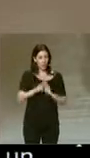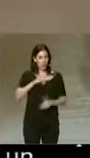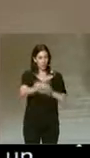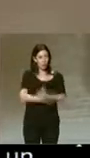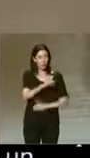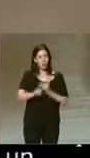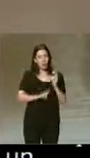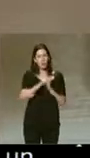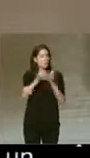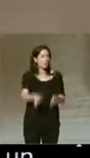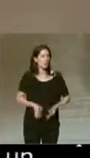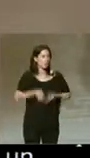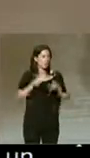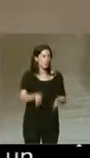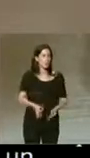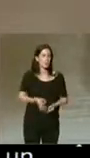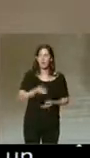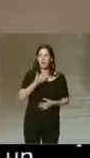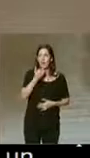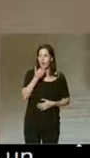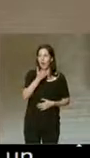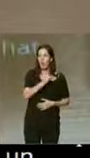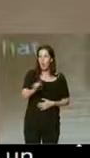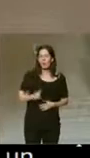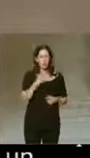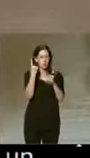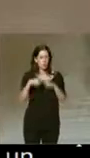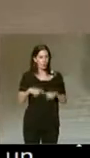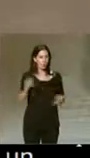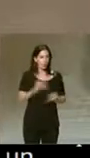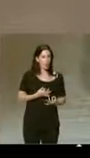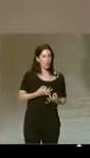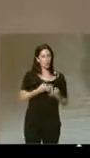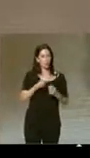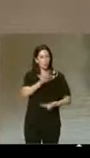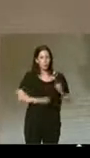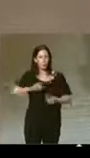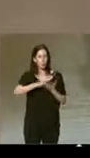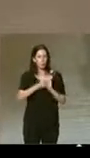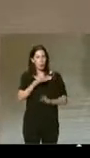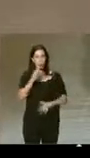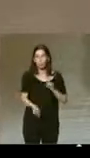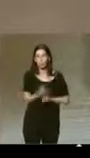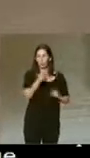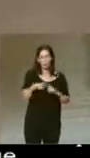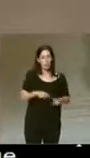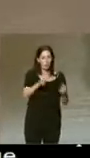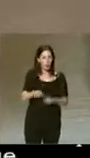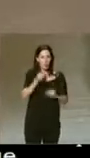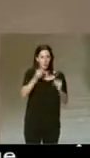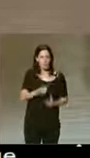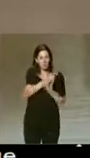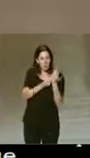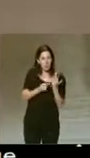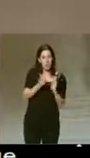continuously evolves, challenges will always rise, and some new things will